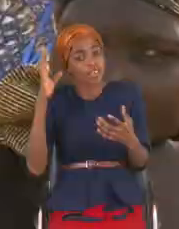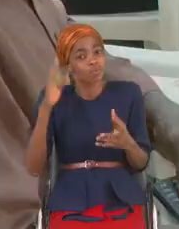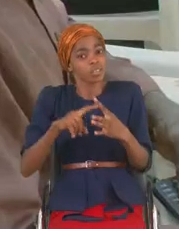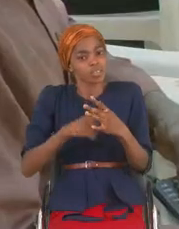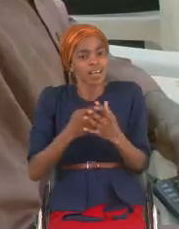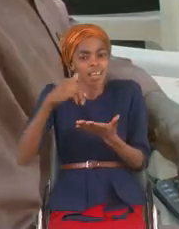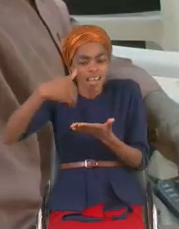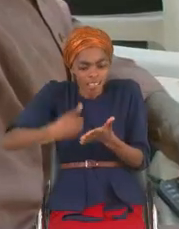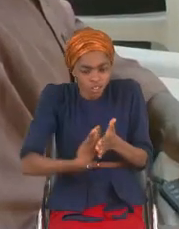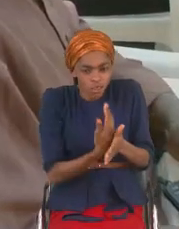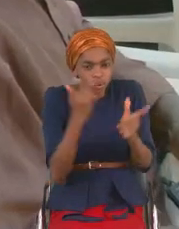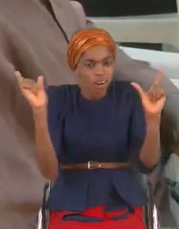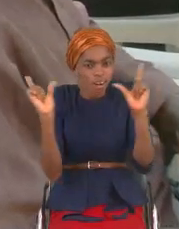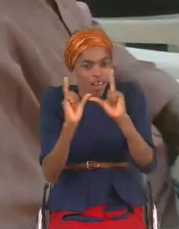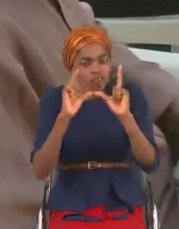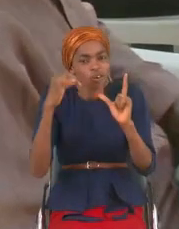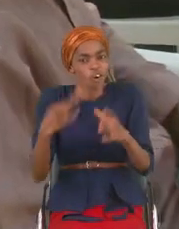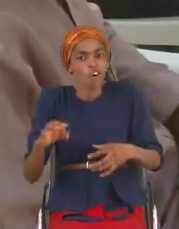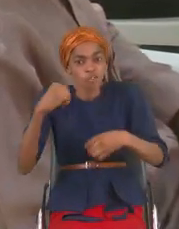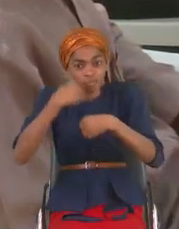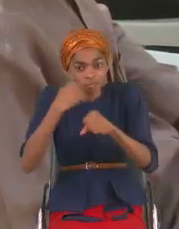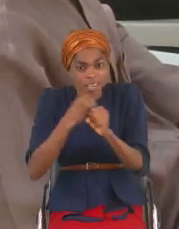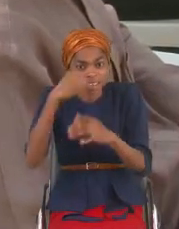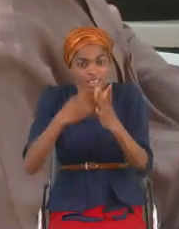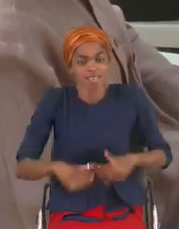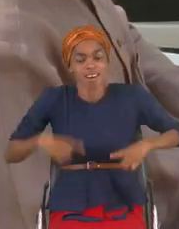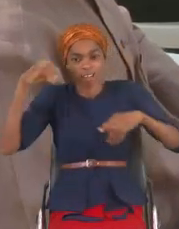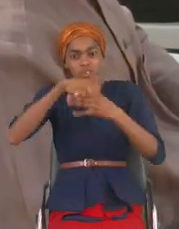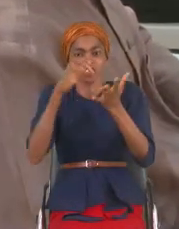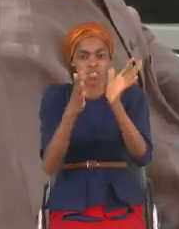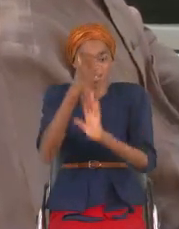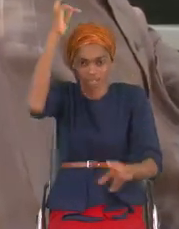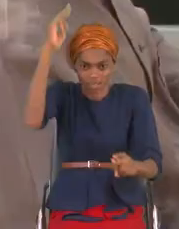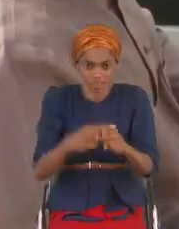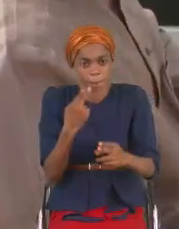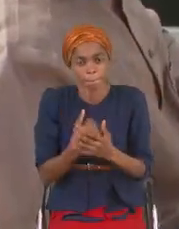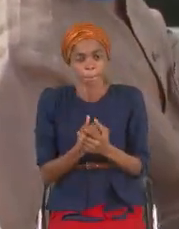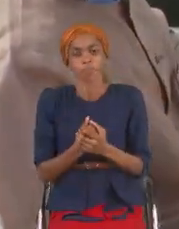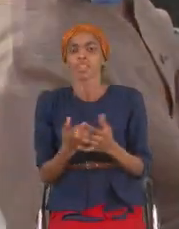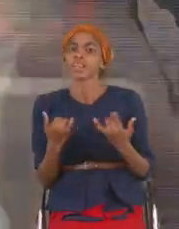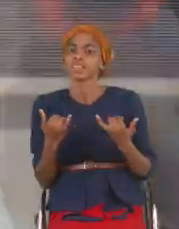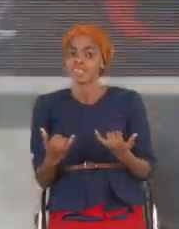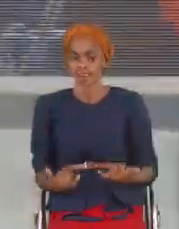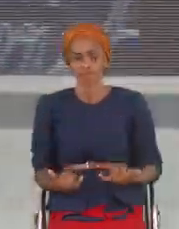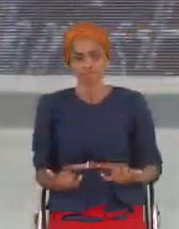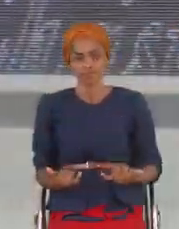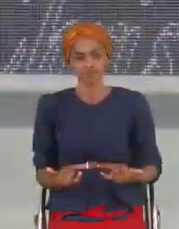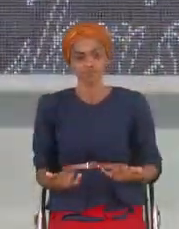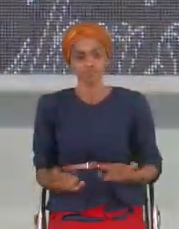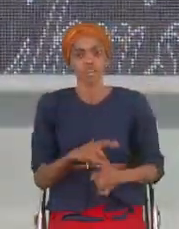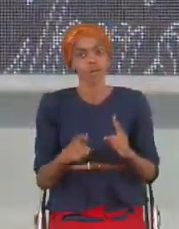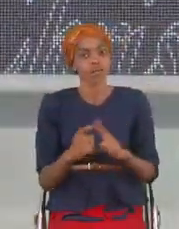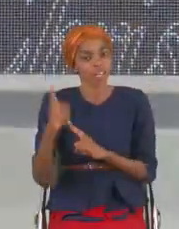new level of making in your life today in Jesus' name. Now, when